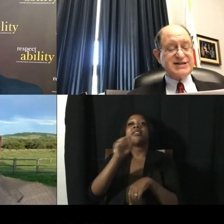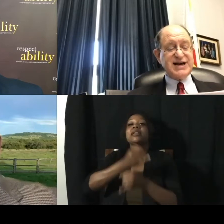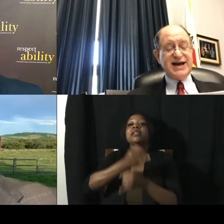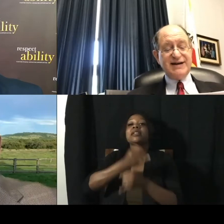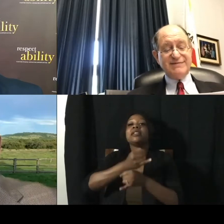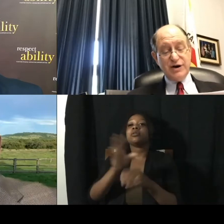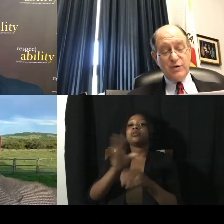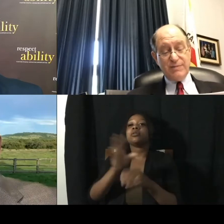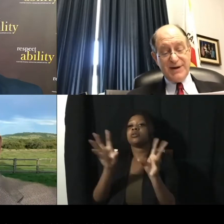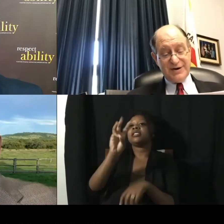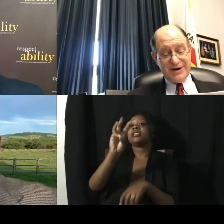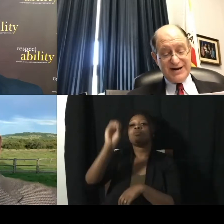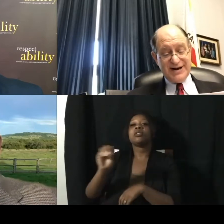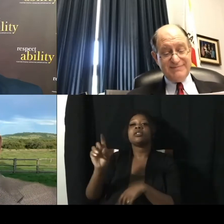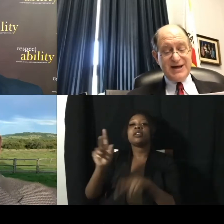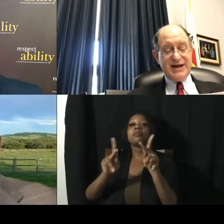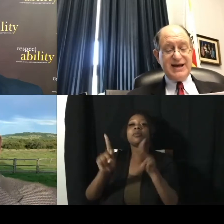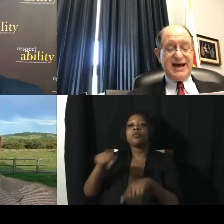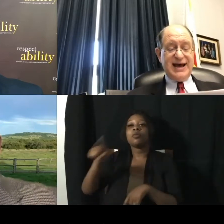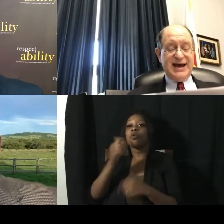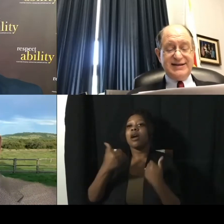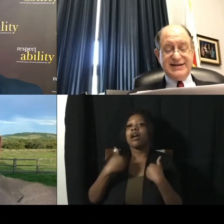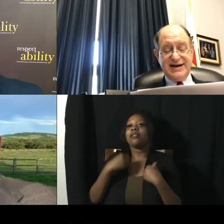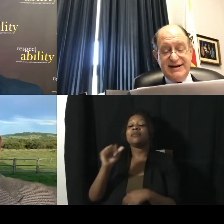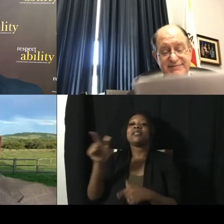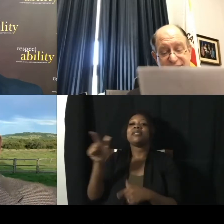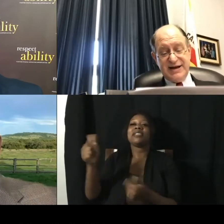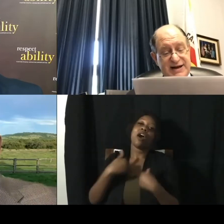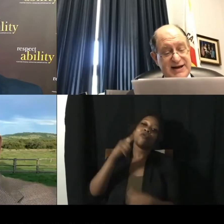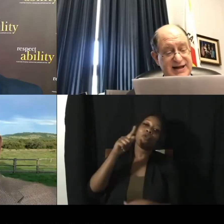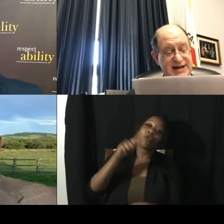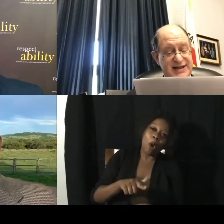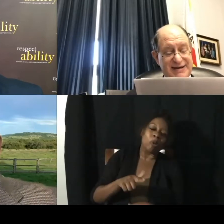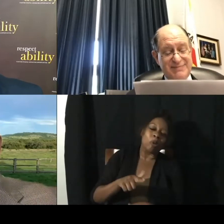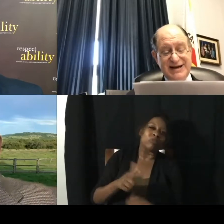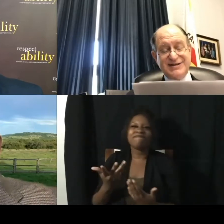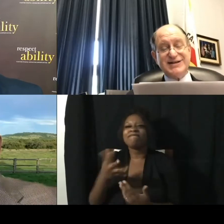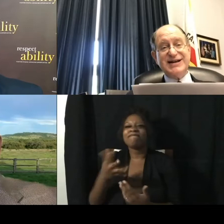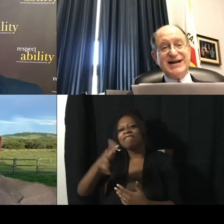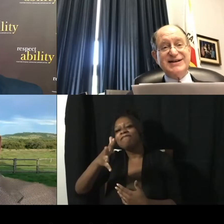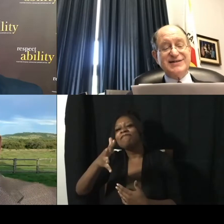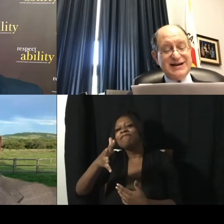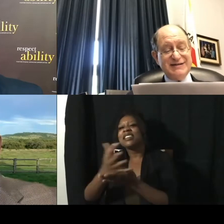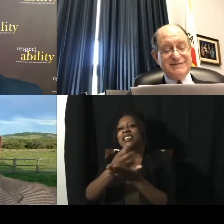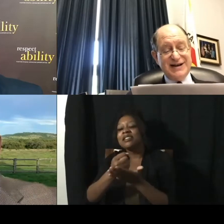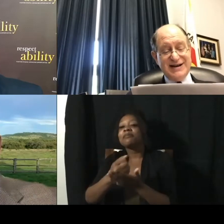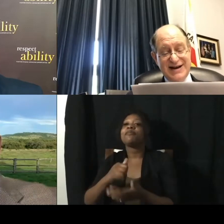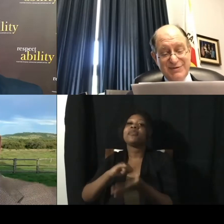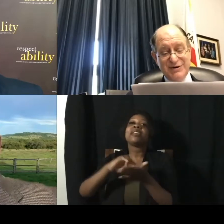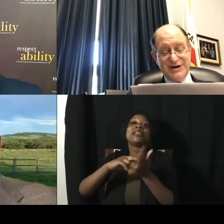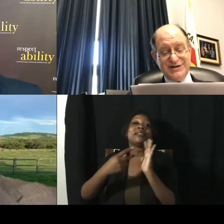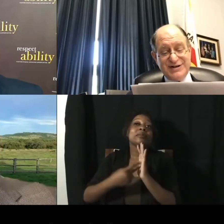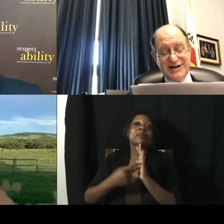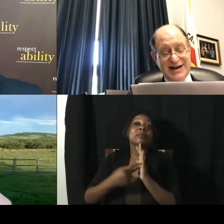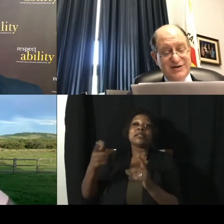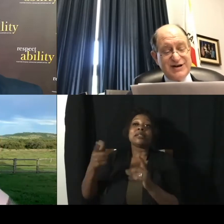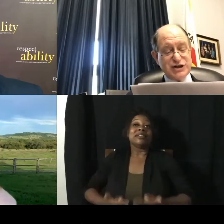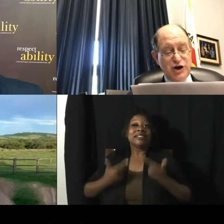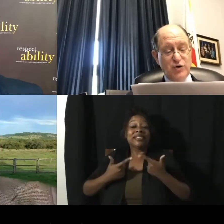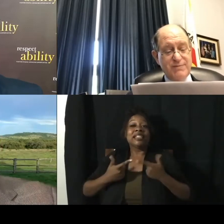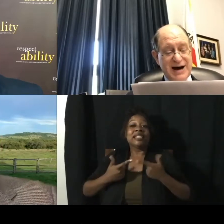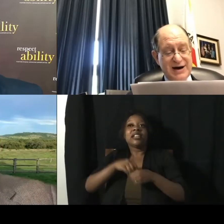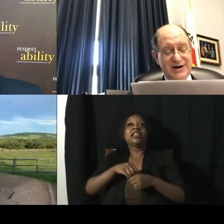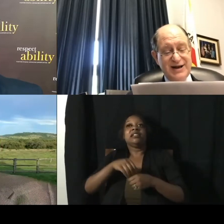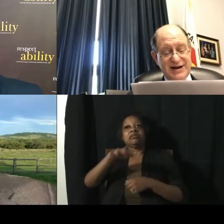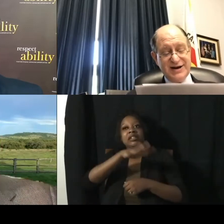disabilities have low or moderate income, and that means they tend to live in neighborhoods that count as low